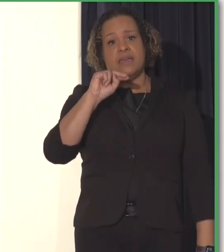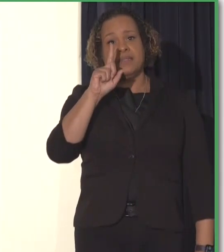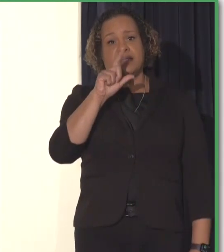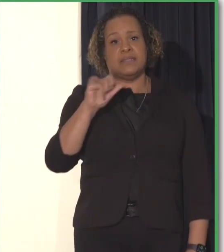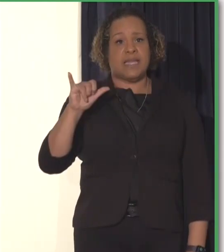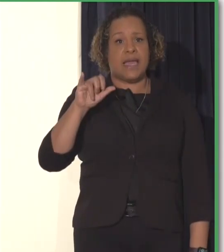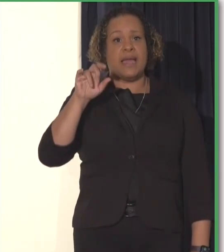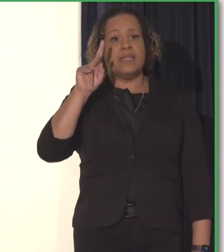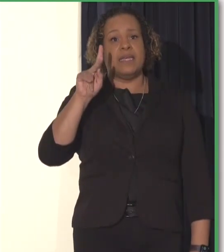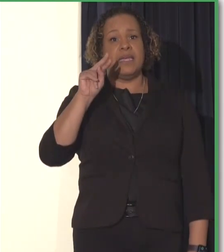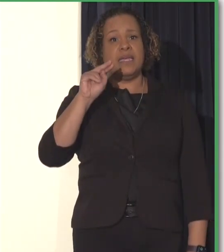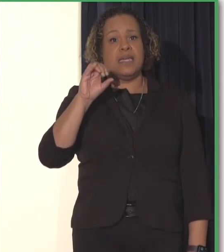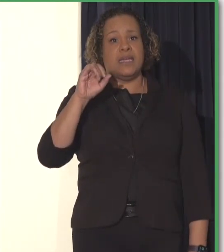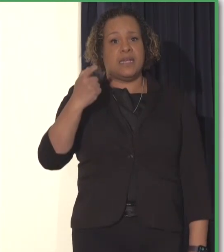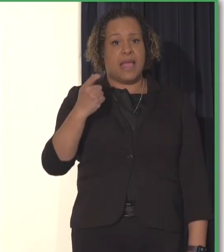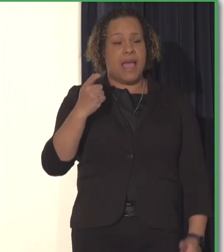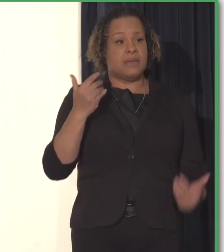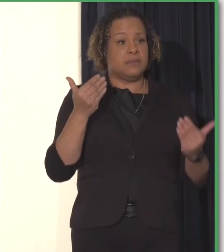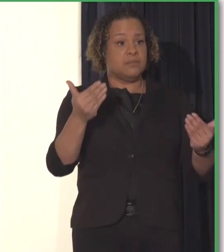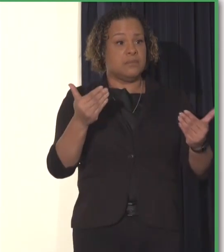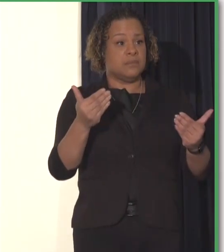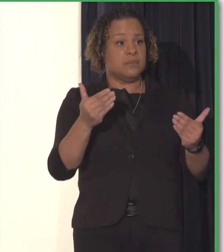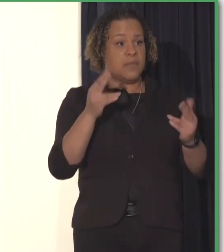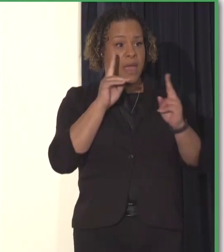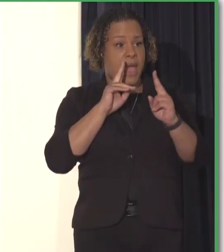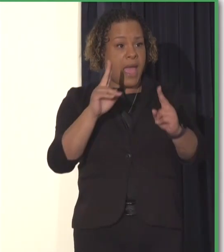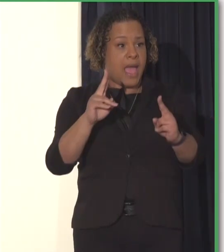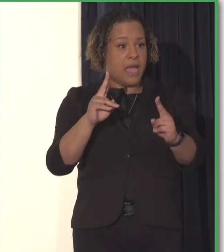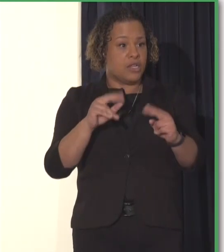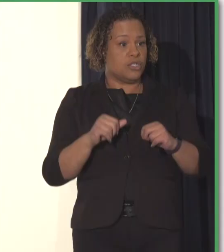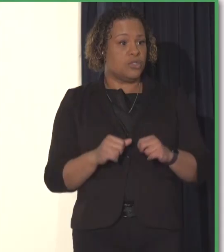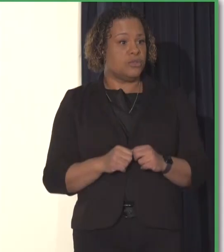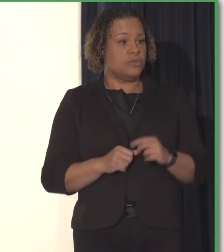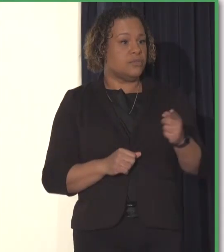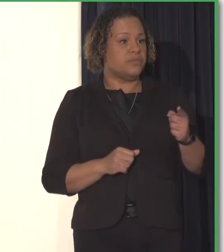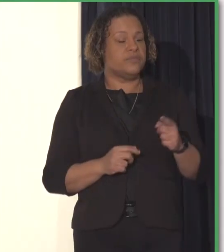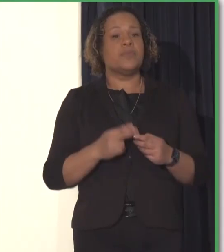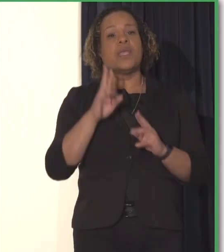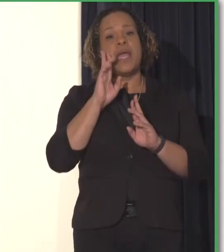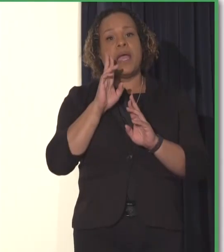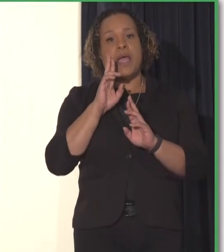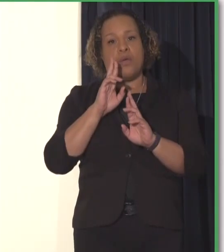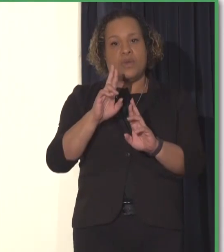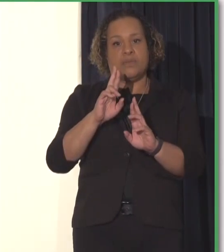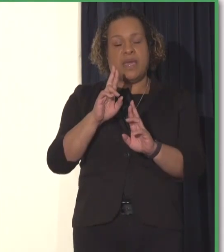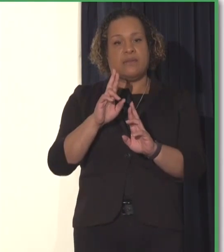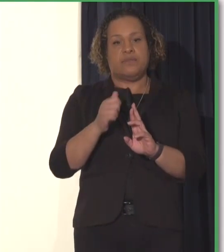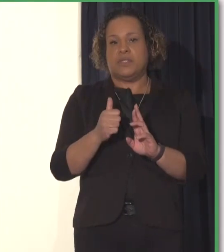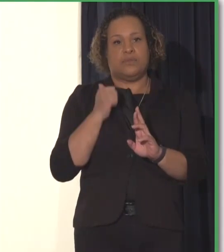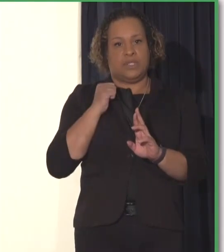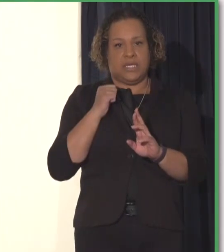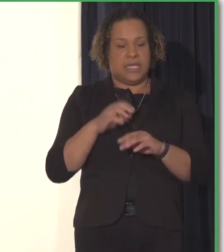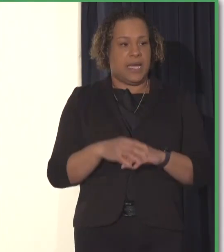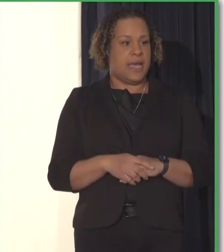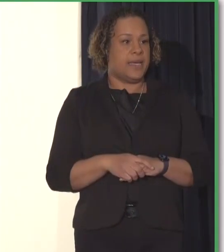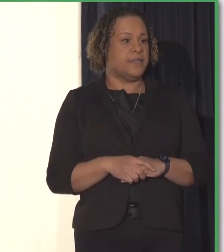Would you like to do us the honor, Commissioner Bell? Fine. Okay. All right. All right.